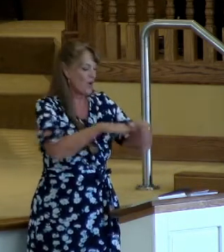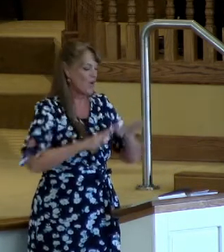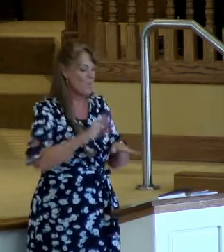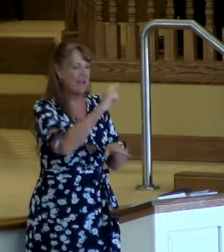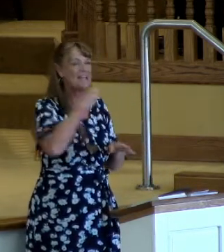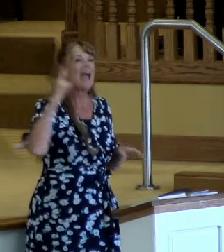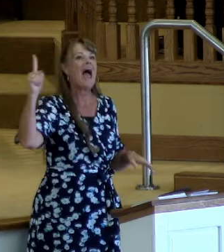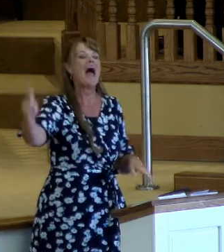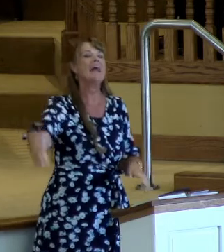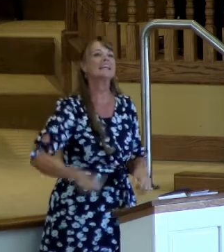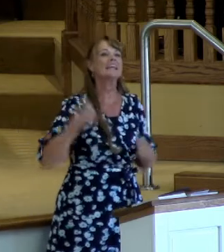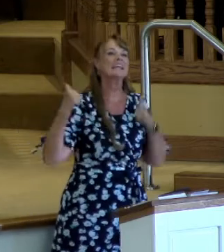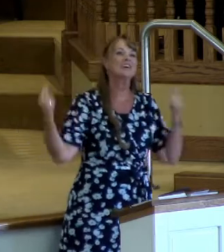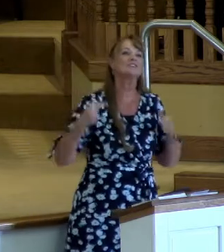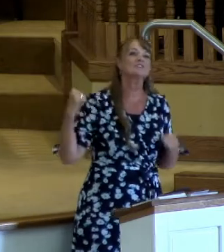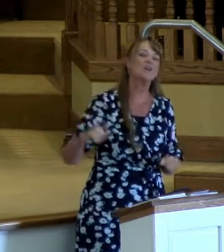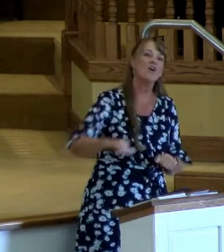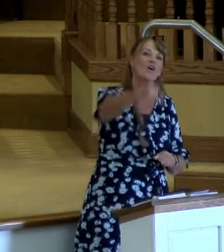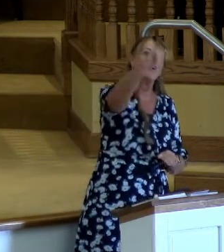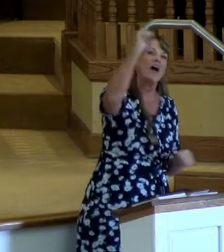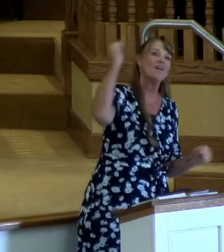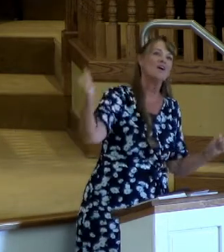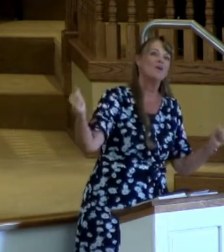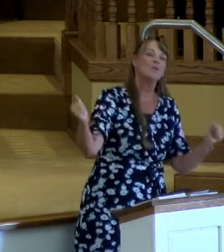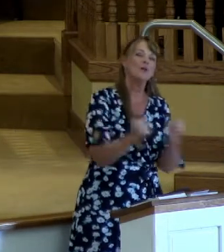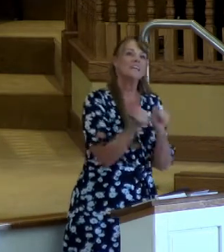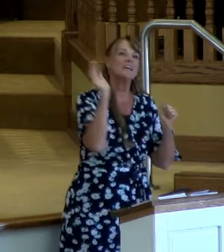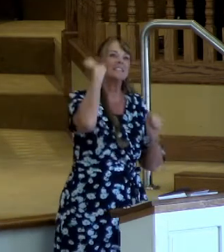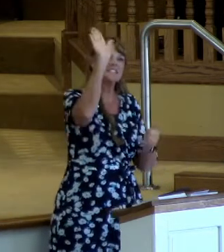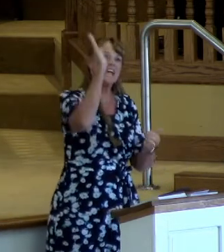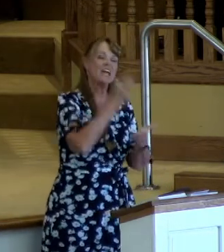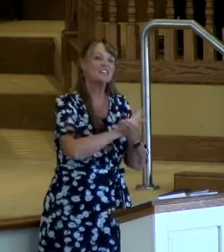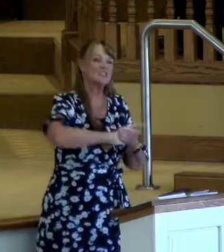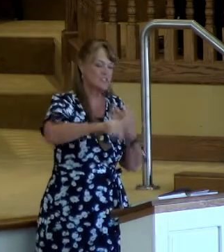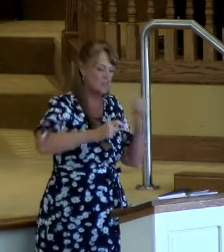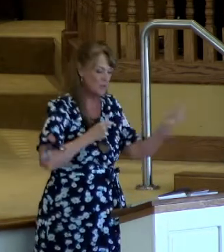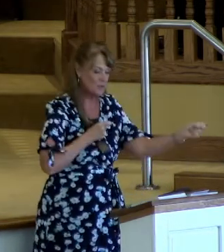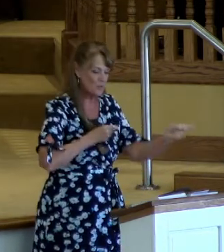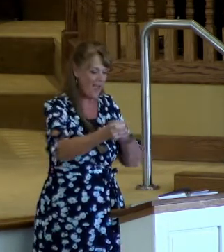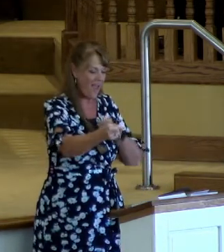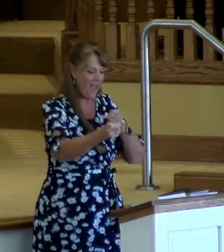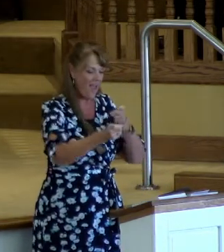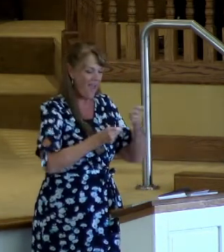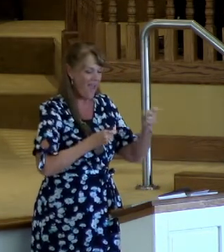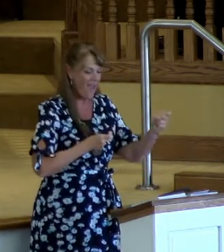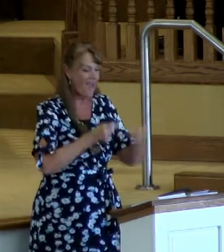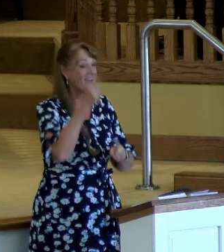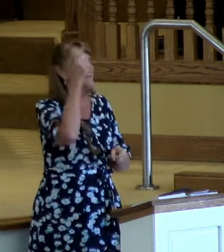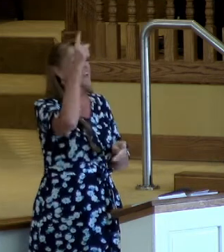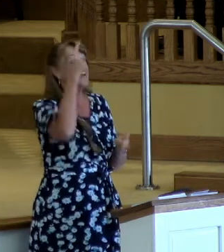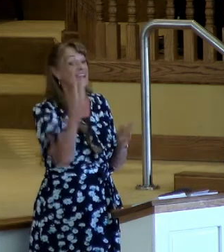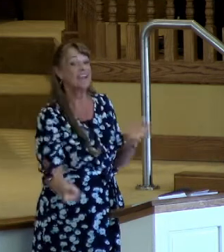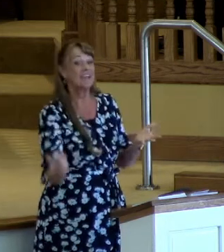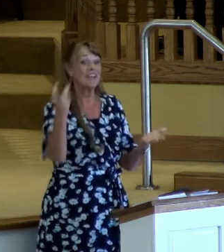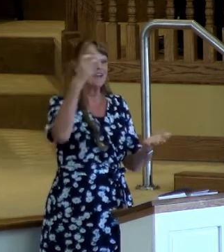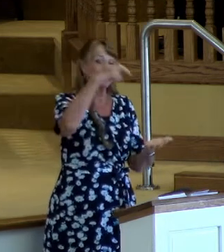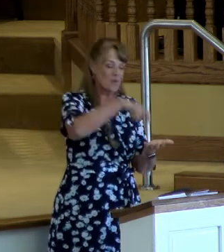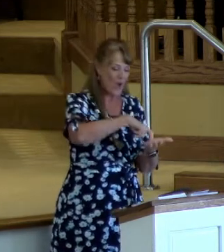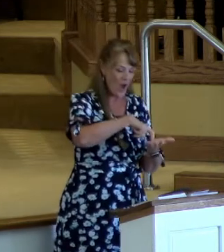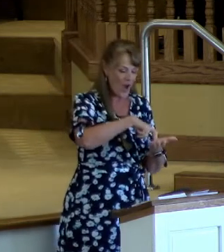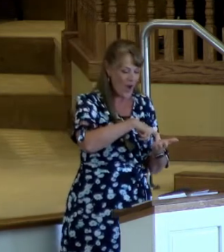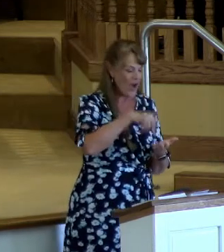dark domain, and he lives forever with his saints to reign.